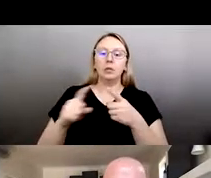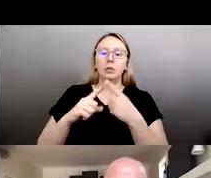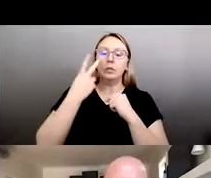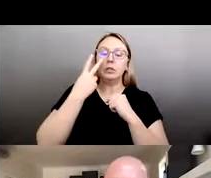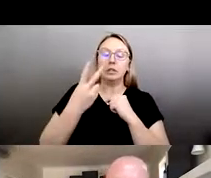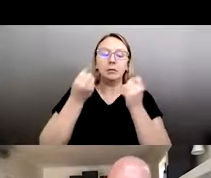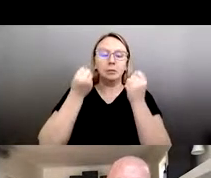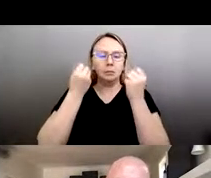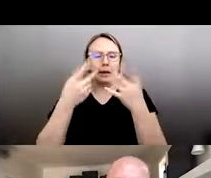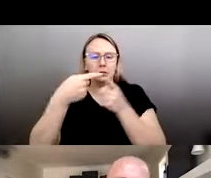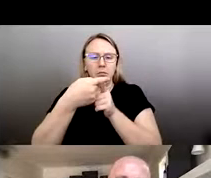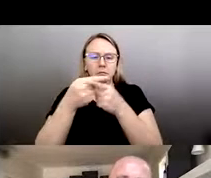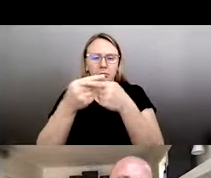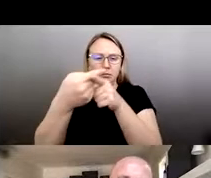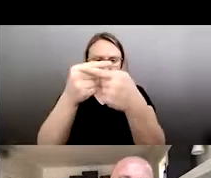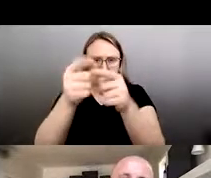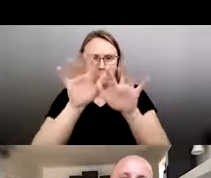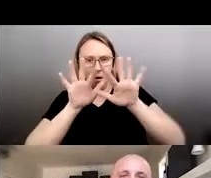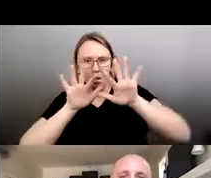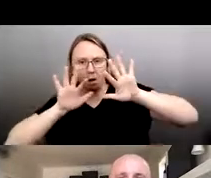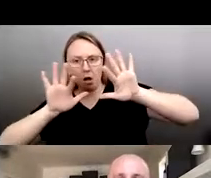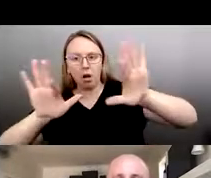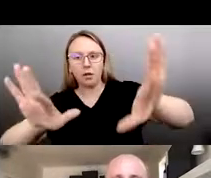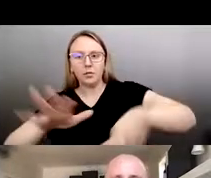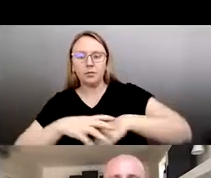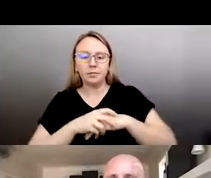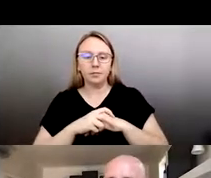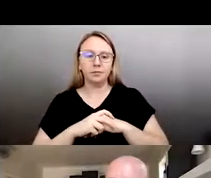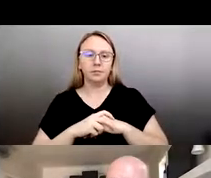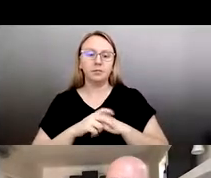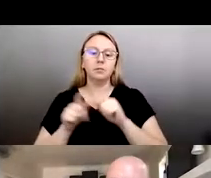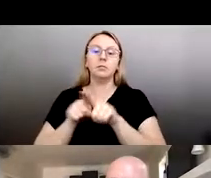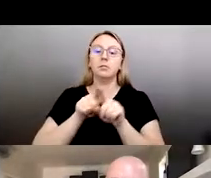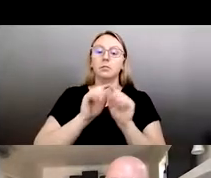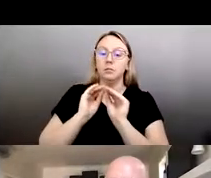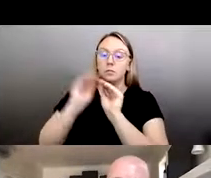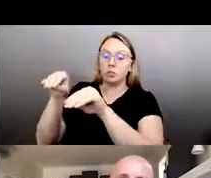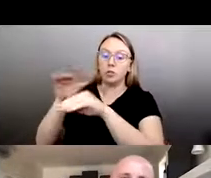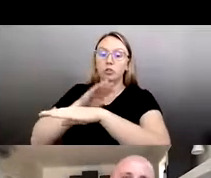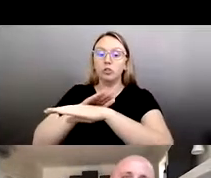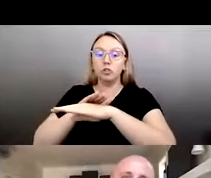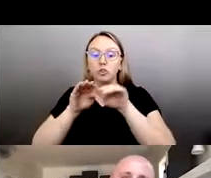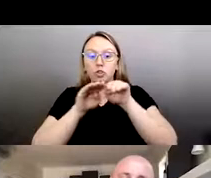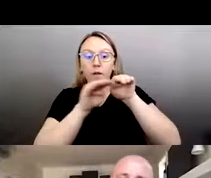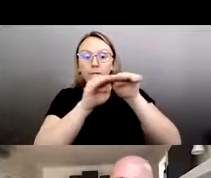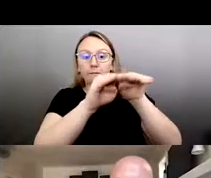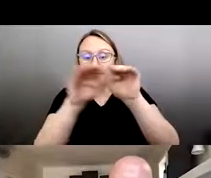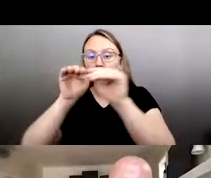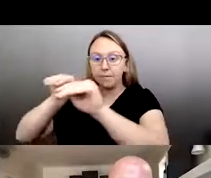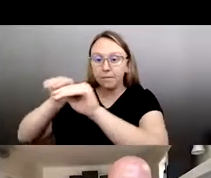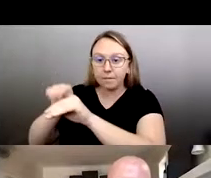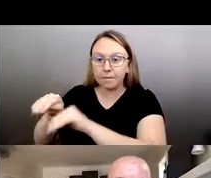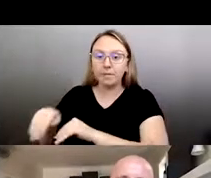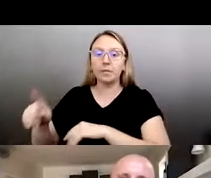these objects that Roger collected and arranged. He also installed shelving around the entire perimeter of the building for Roger to arrange objects